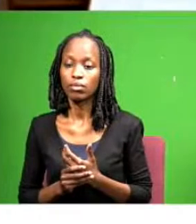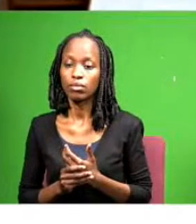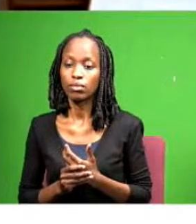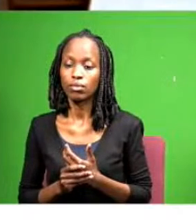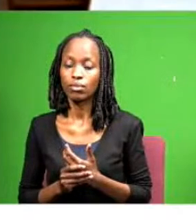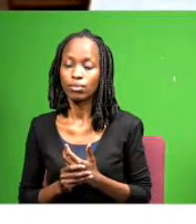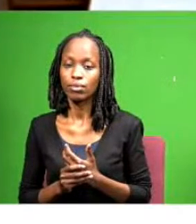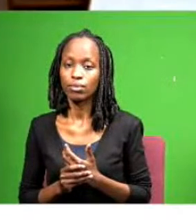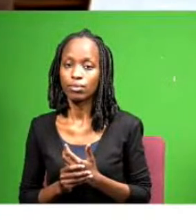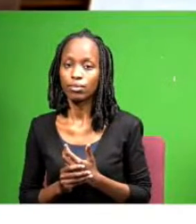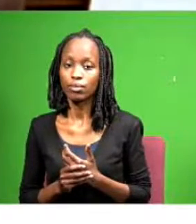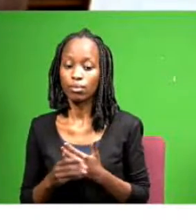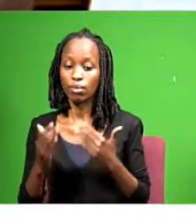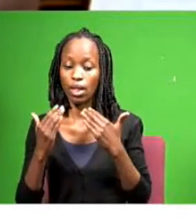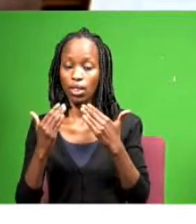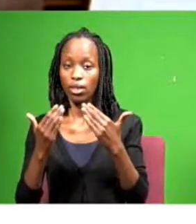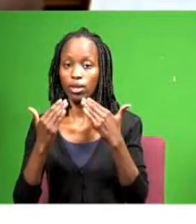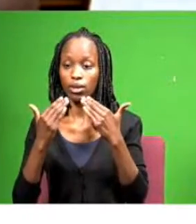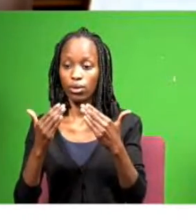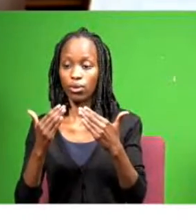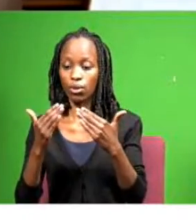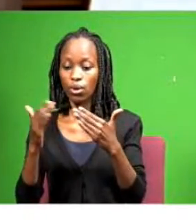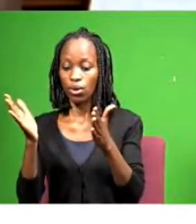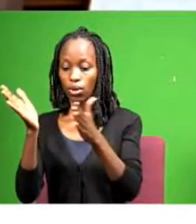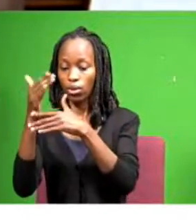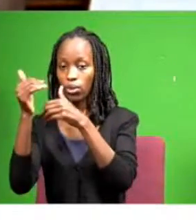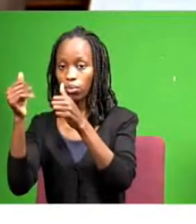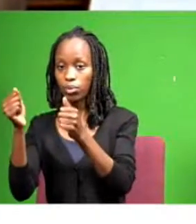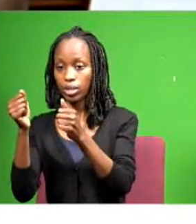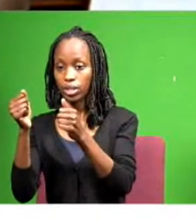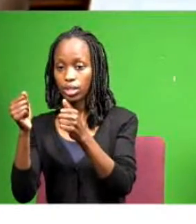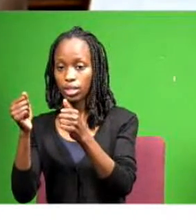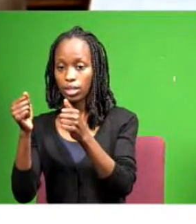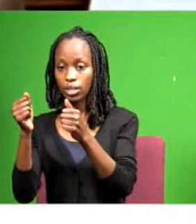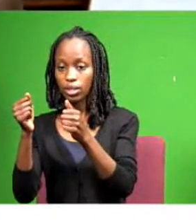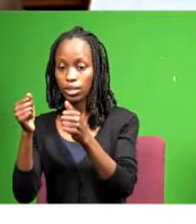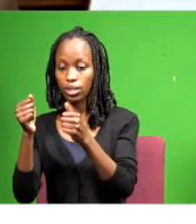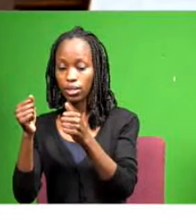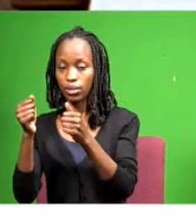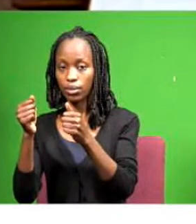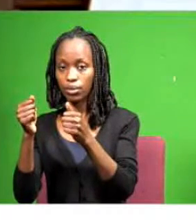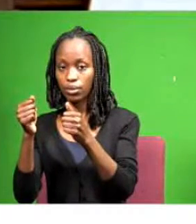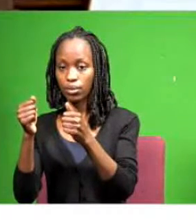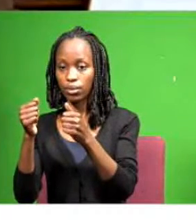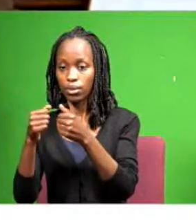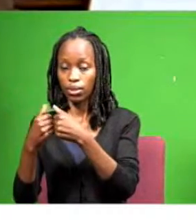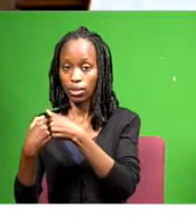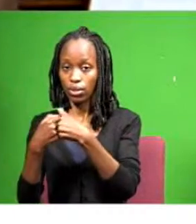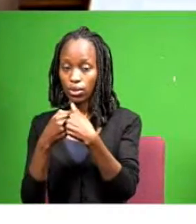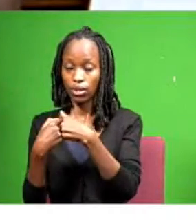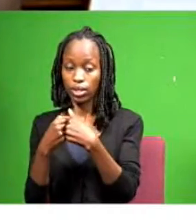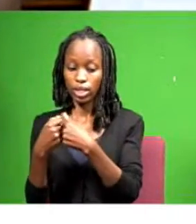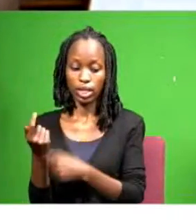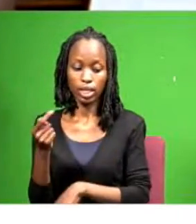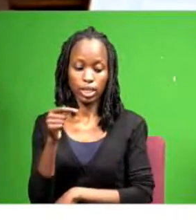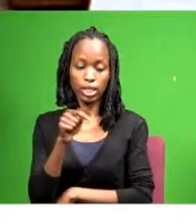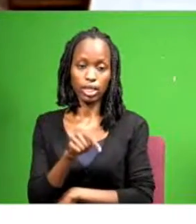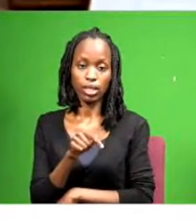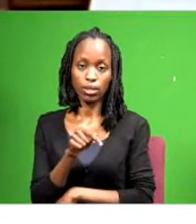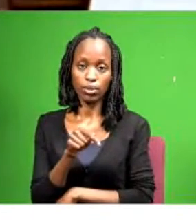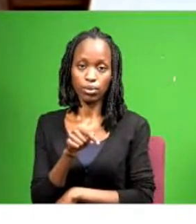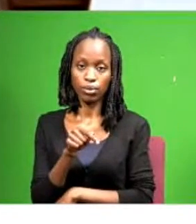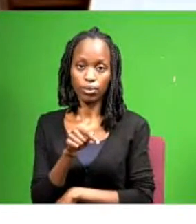Thank you very much, Honorable President. The challenge is coming